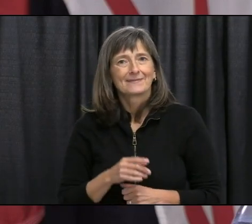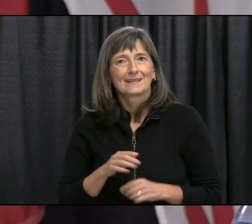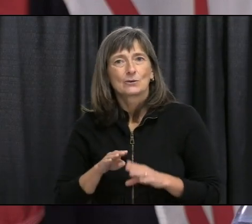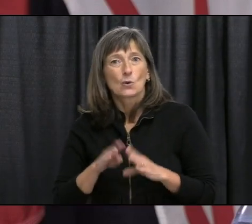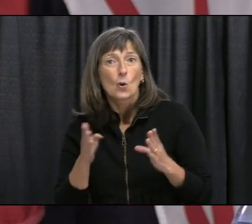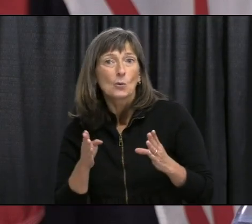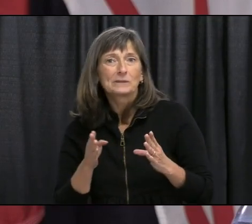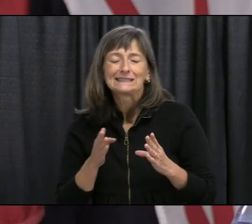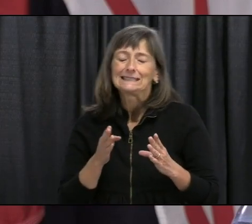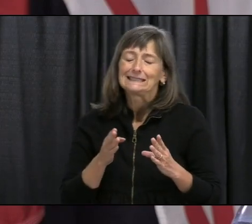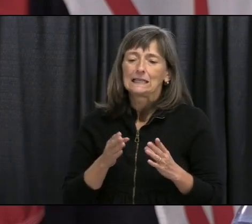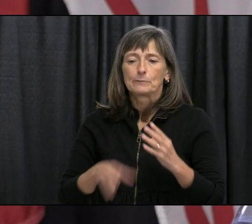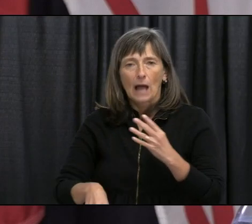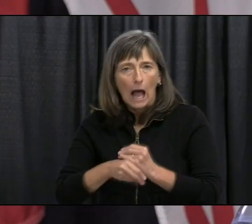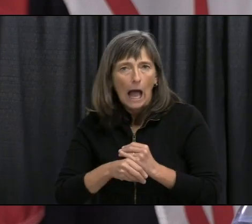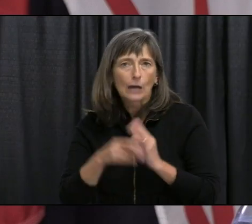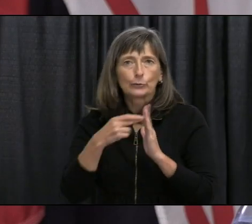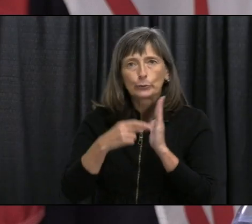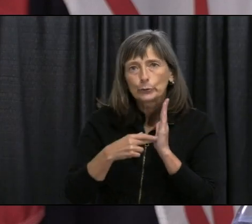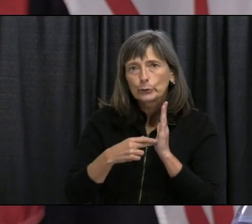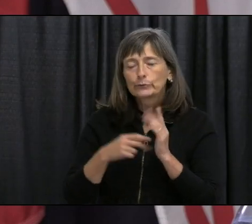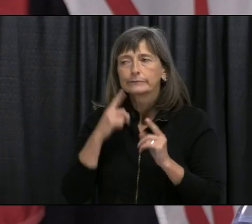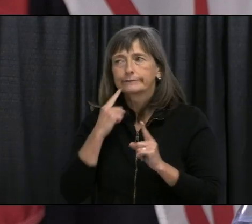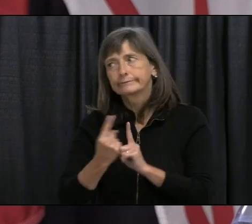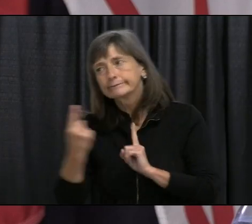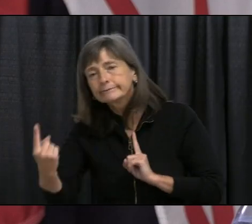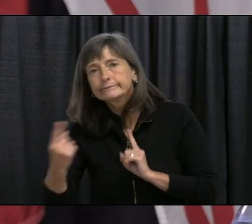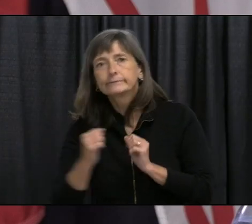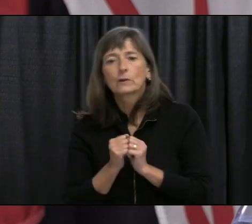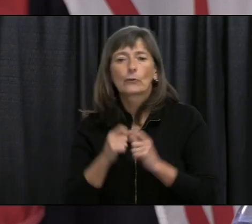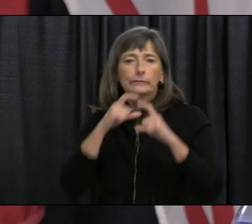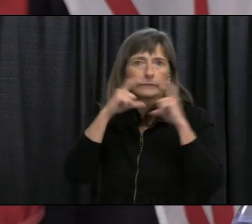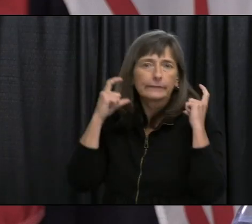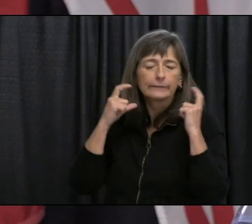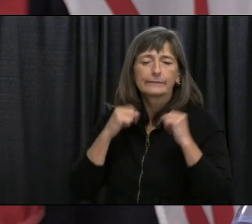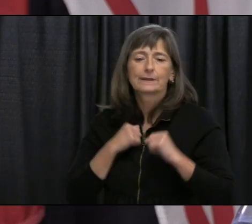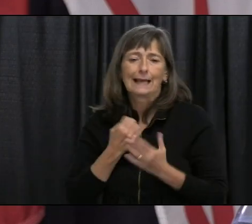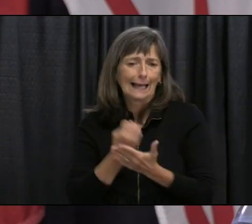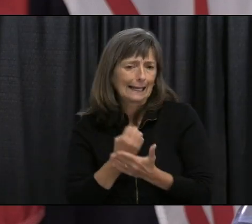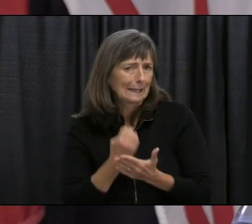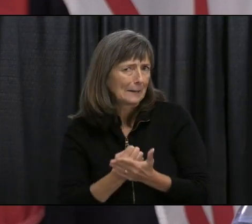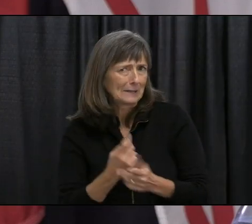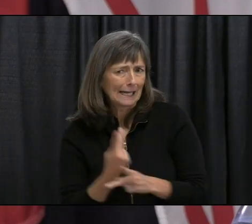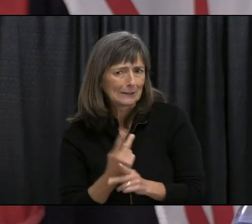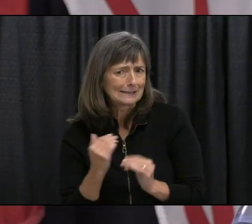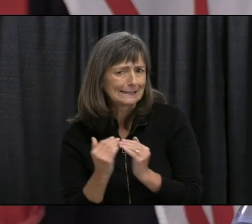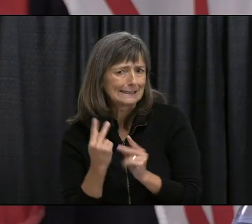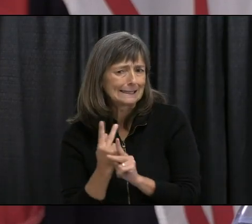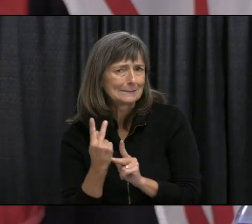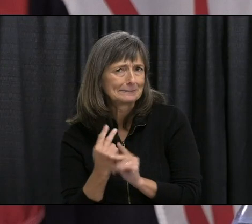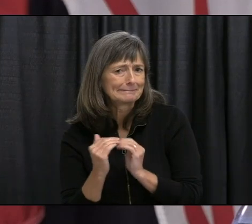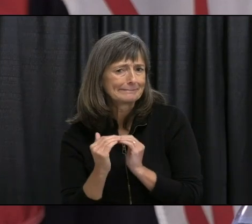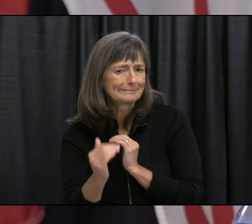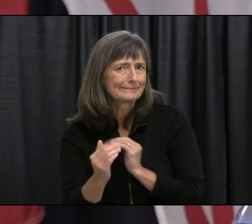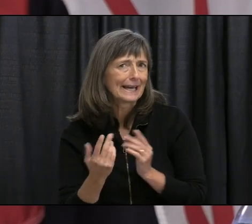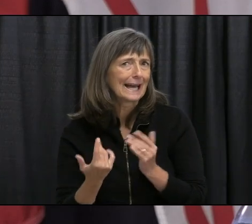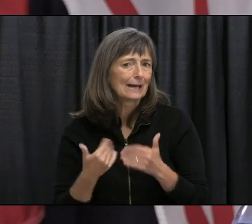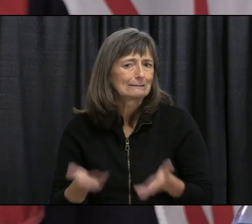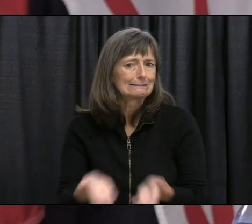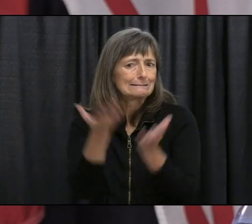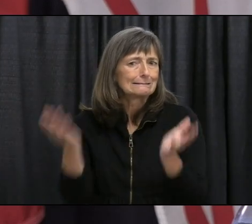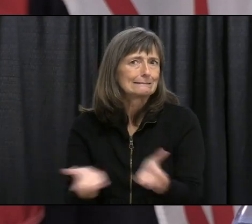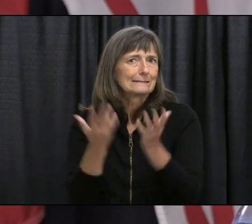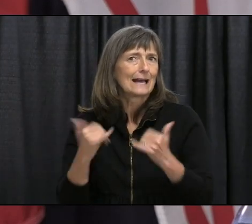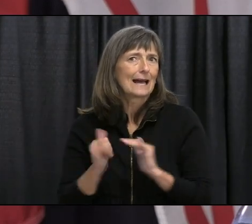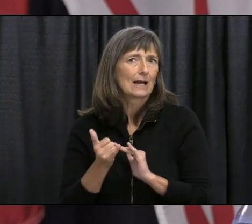and the challenges that we presented to individuals and their economic well-being. We still walk that fine line.